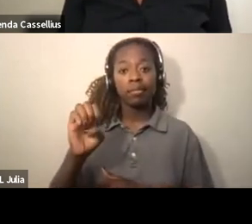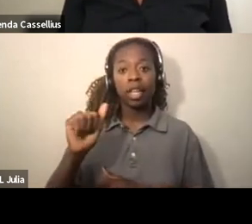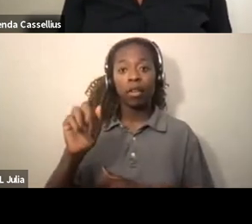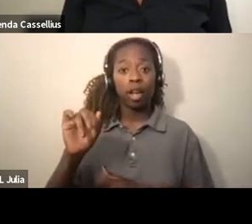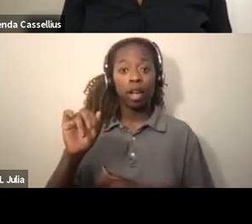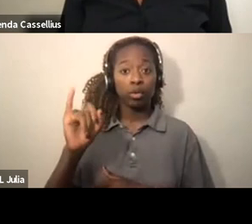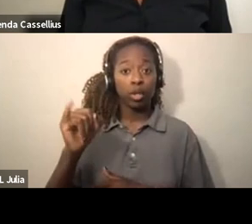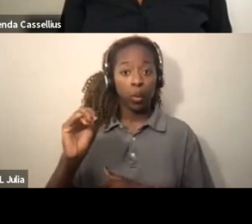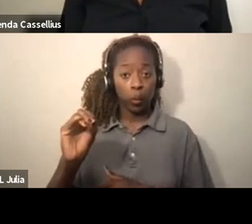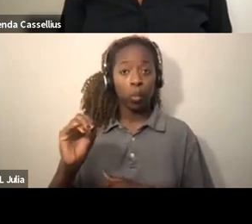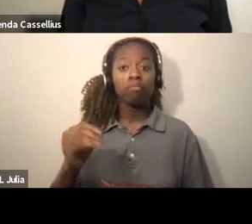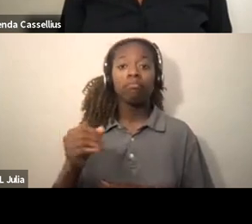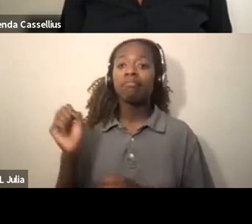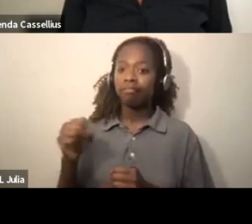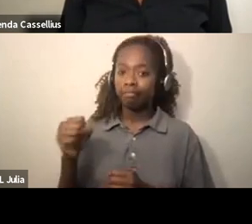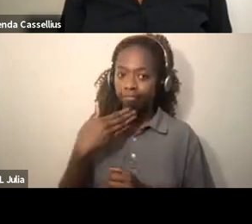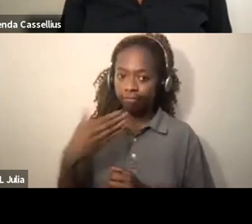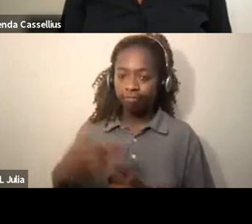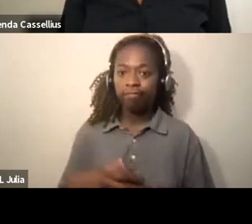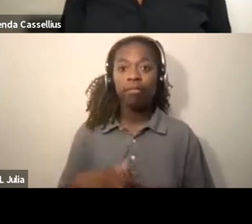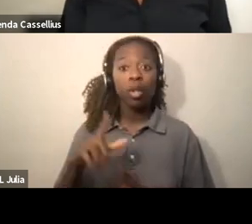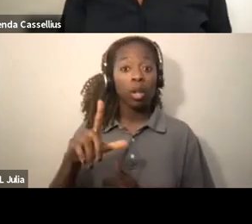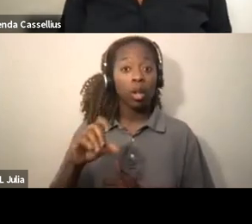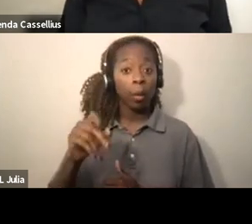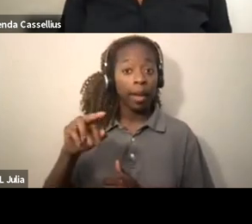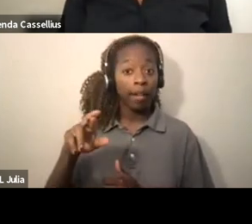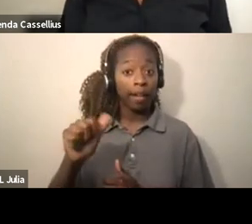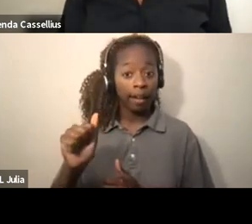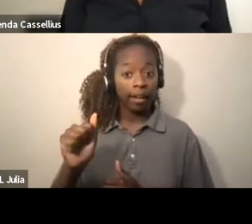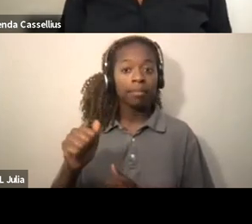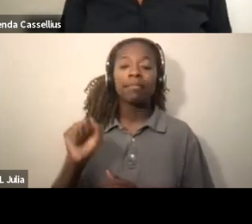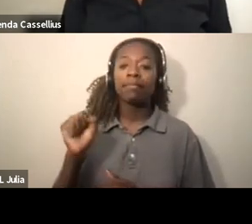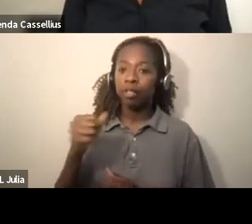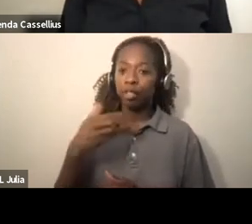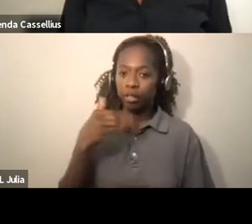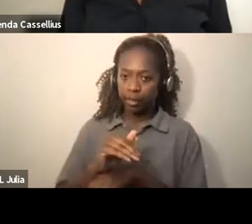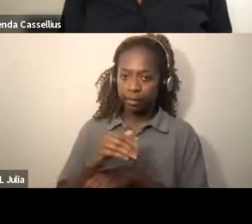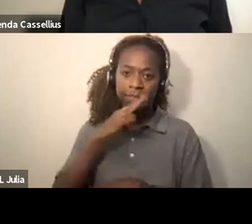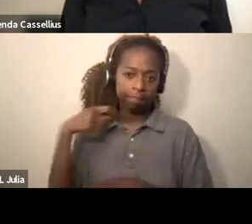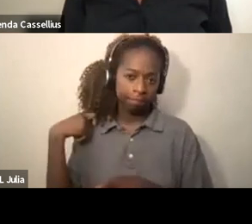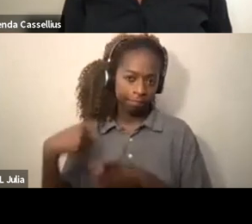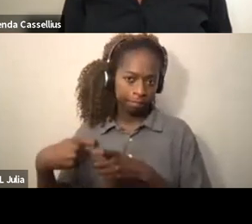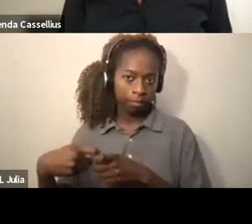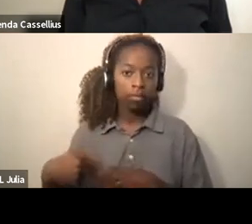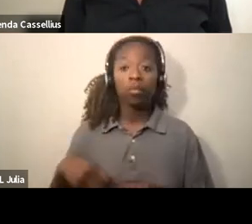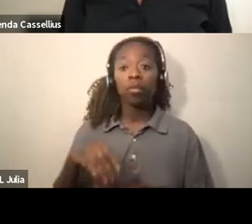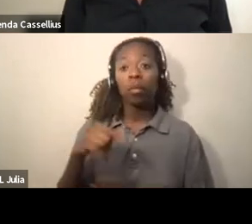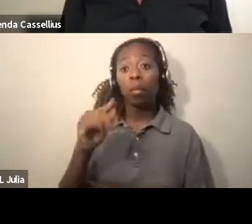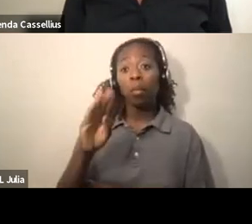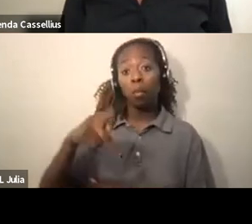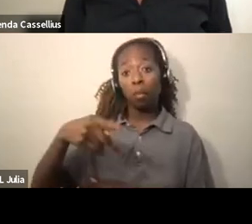yes thank you ms lopera yes ms palanco garcia